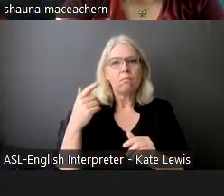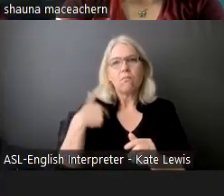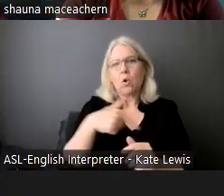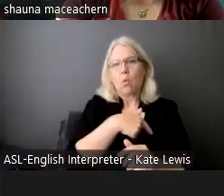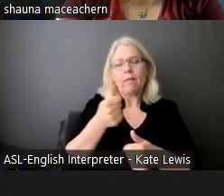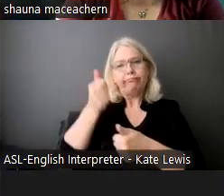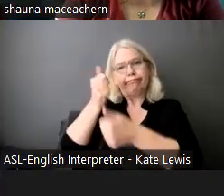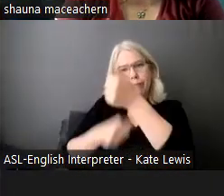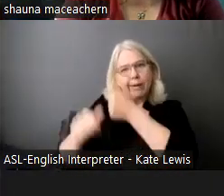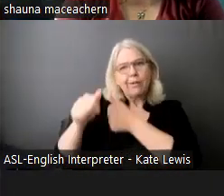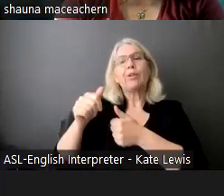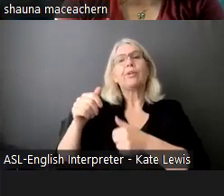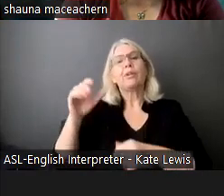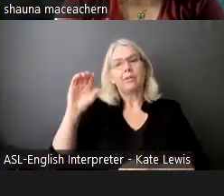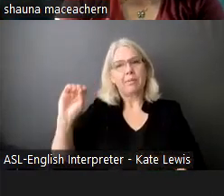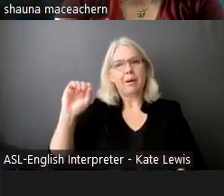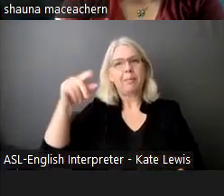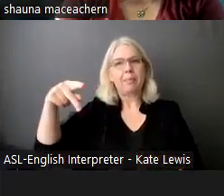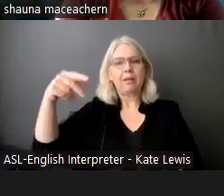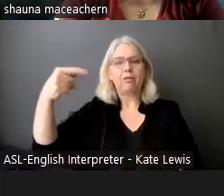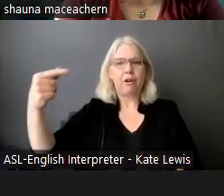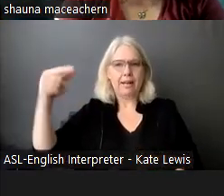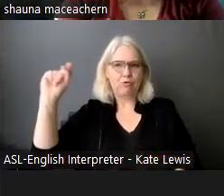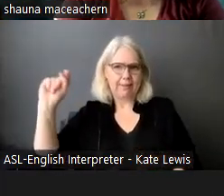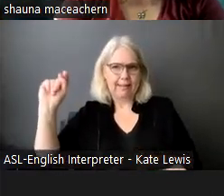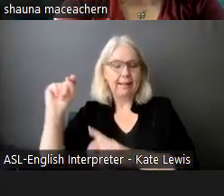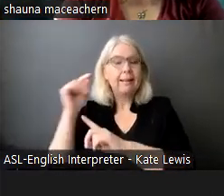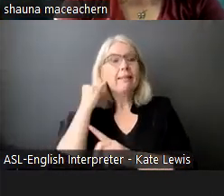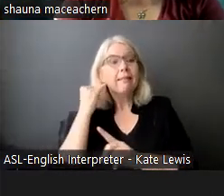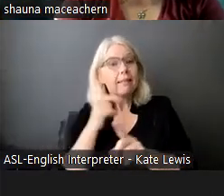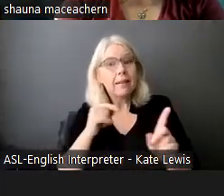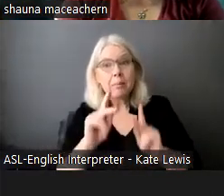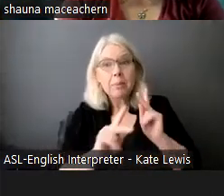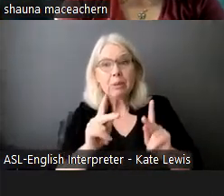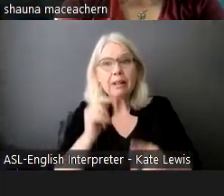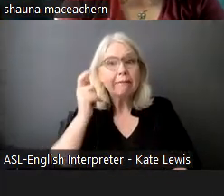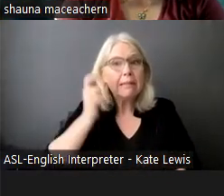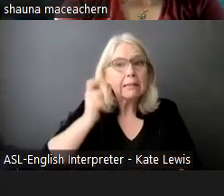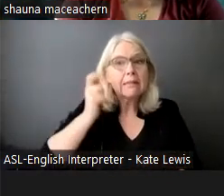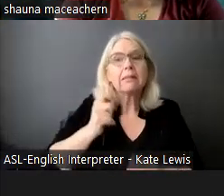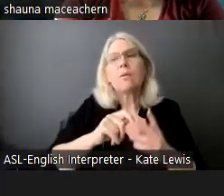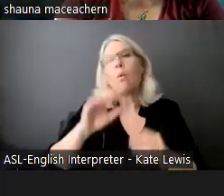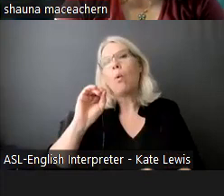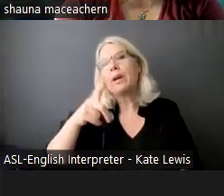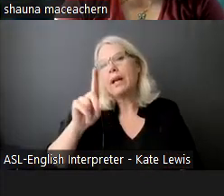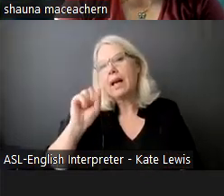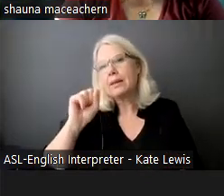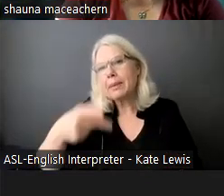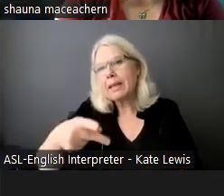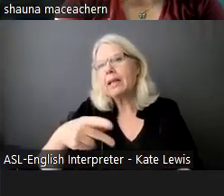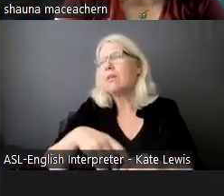have, for people who are low income, fixed income. So if they're on ODSP, if they're on old age security and